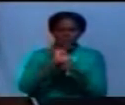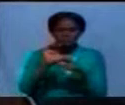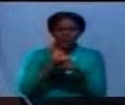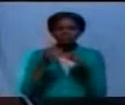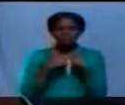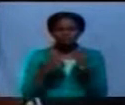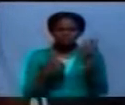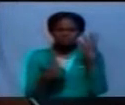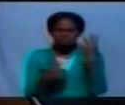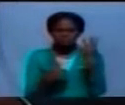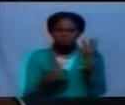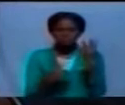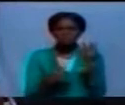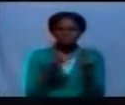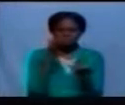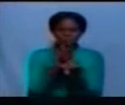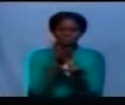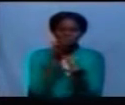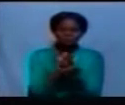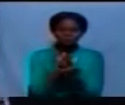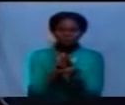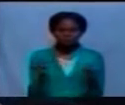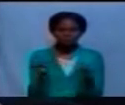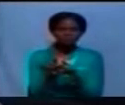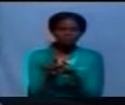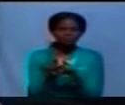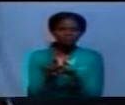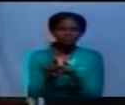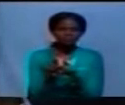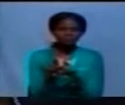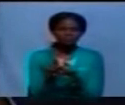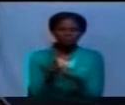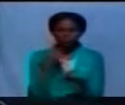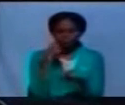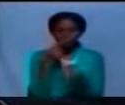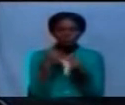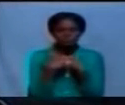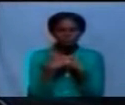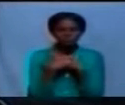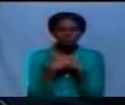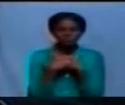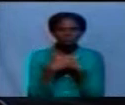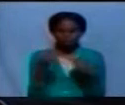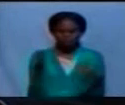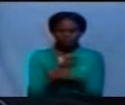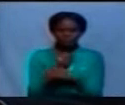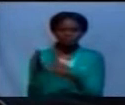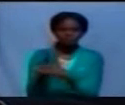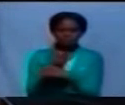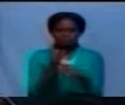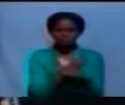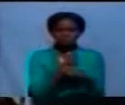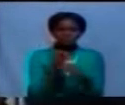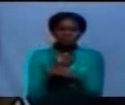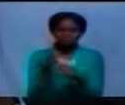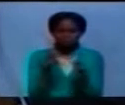top performers, the middle level, and then those that are playing catch up and doing business. So